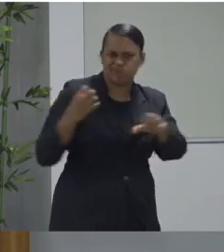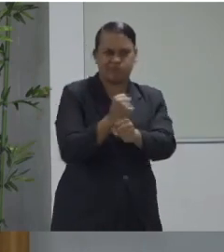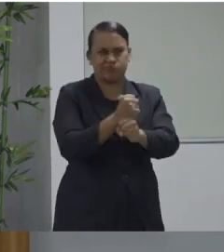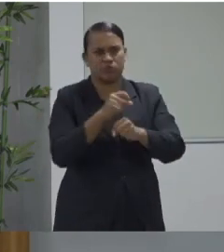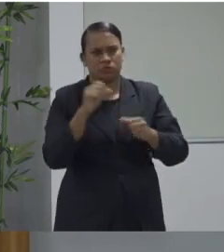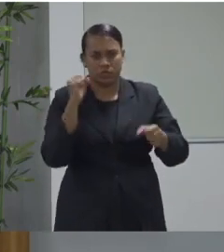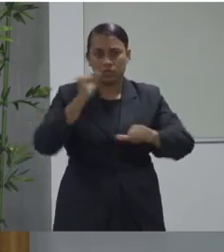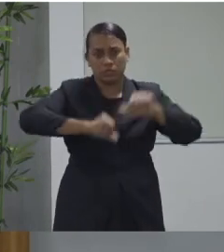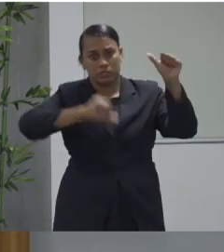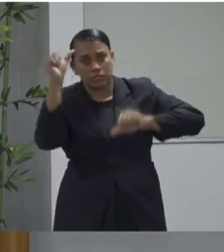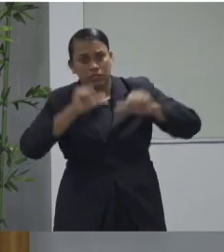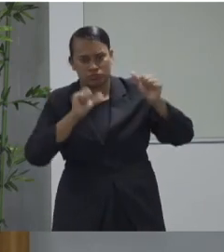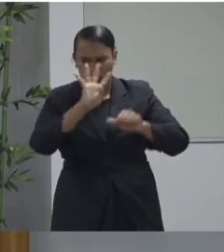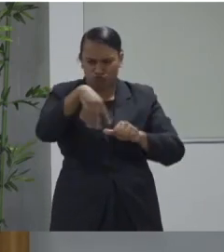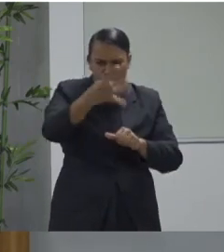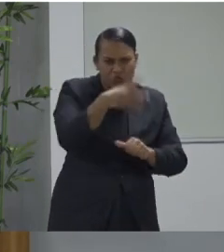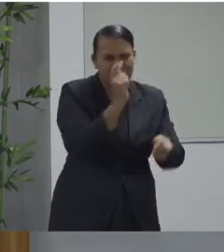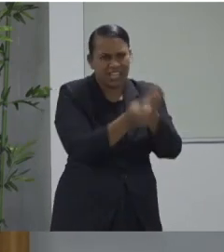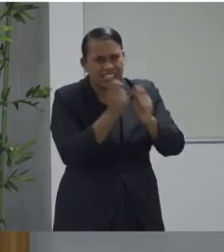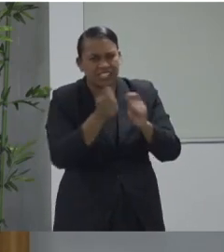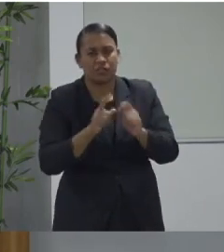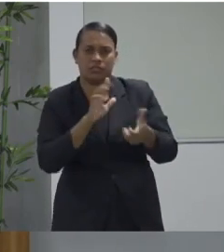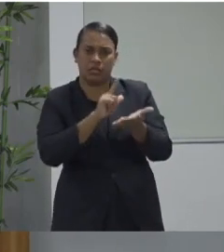Lautoka prior to Tuesday.